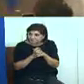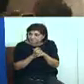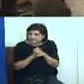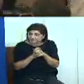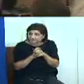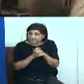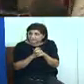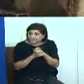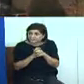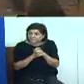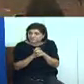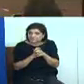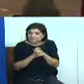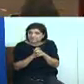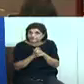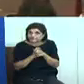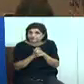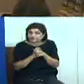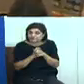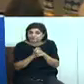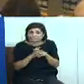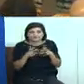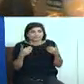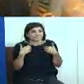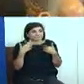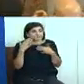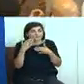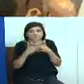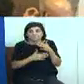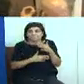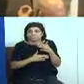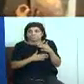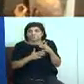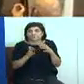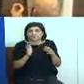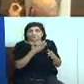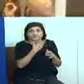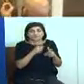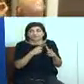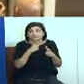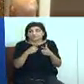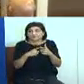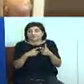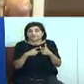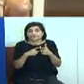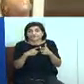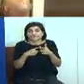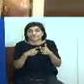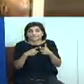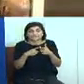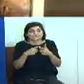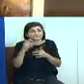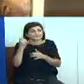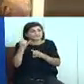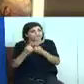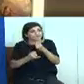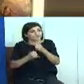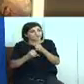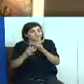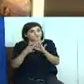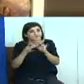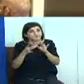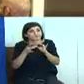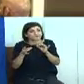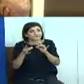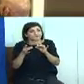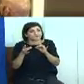While he's coming up, we're going to have a closing song. Yes, we are. And then closing remarks. And all right. Come on, let's